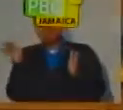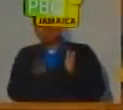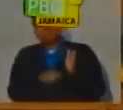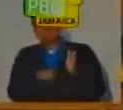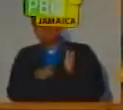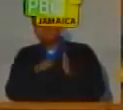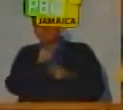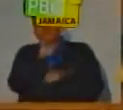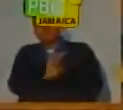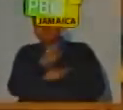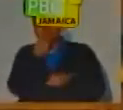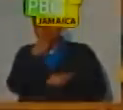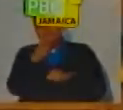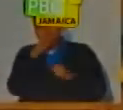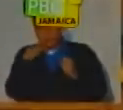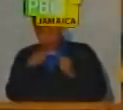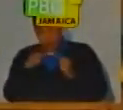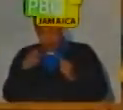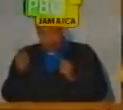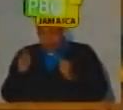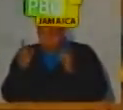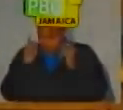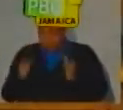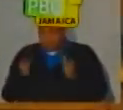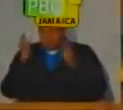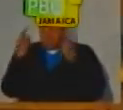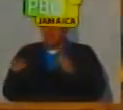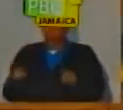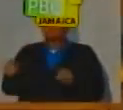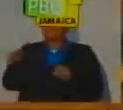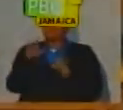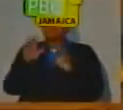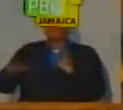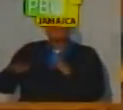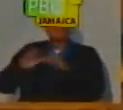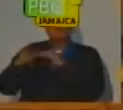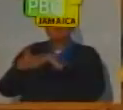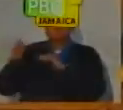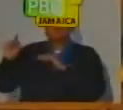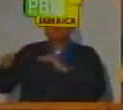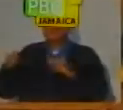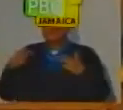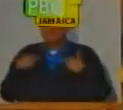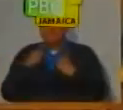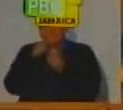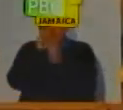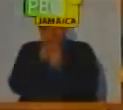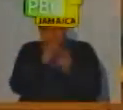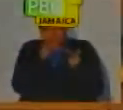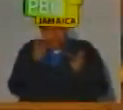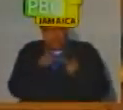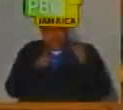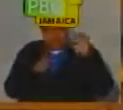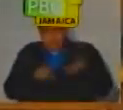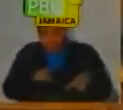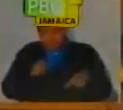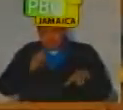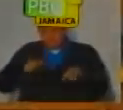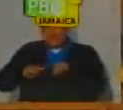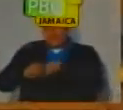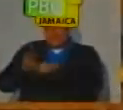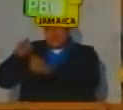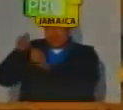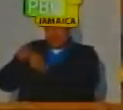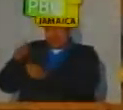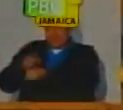proclamation appoint. And whereas it is expedient that a session of the Parliament of Jamaica should be held at such place and commence at such